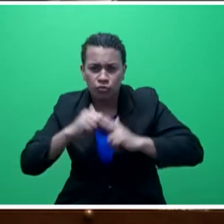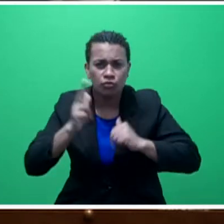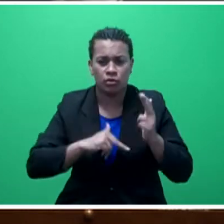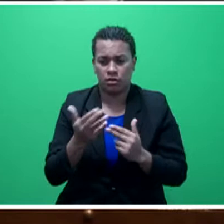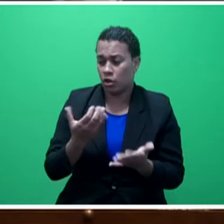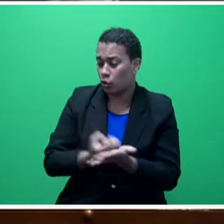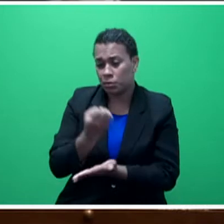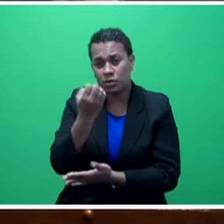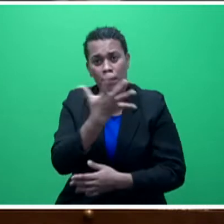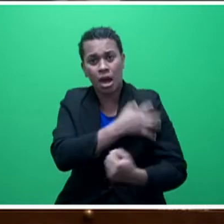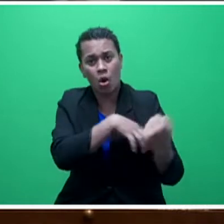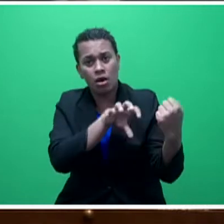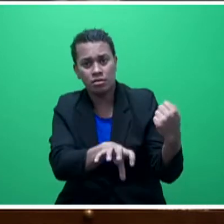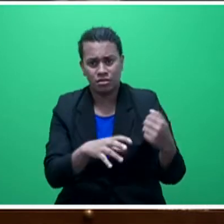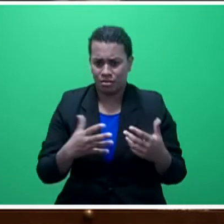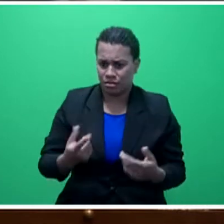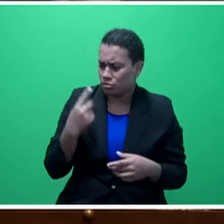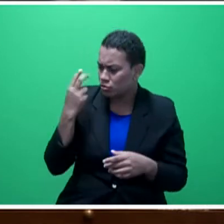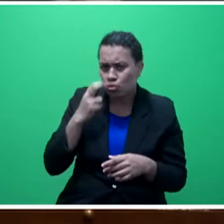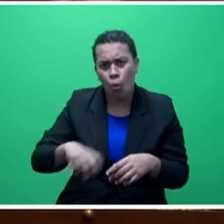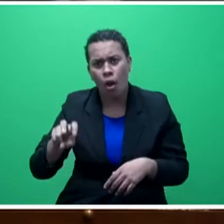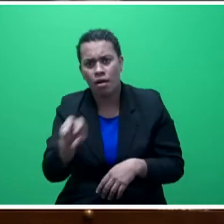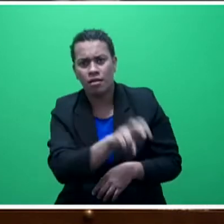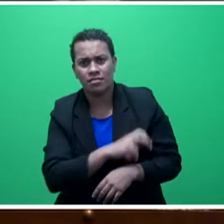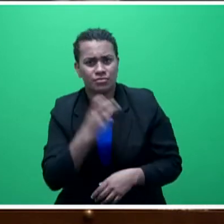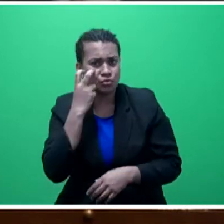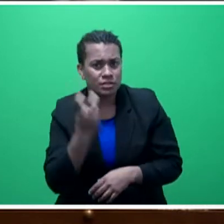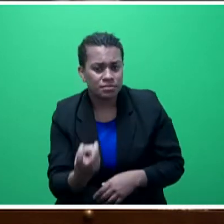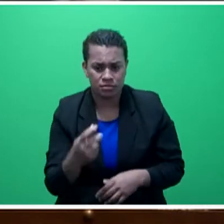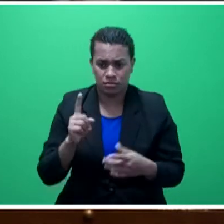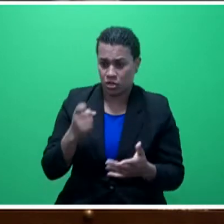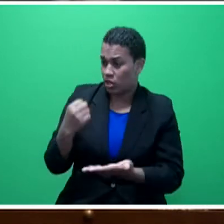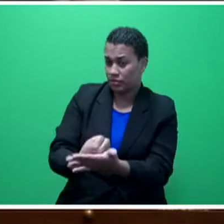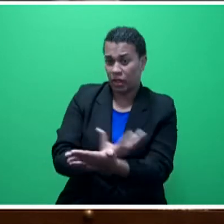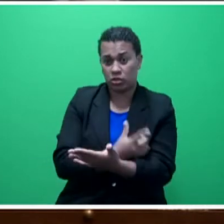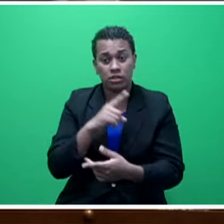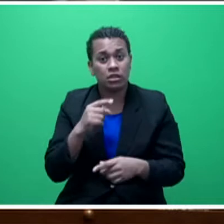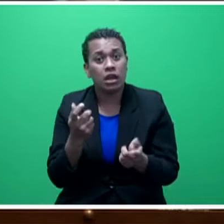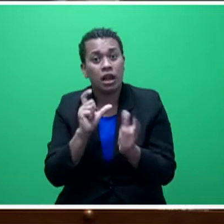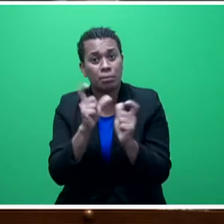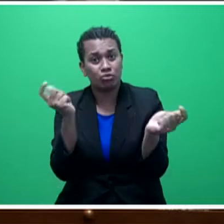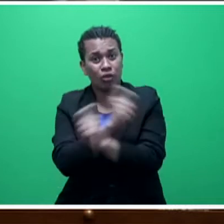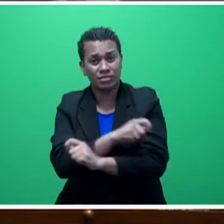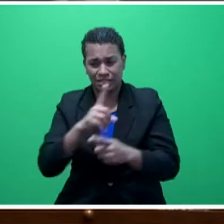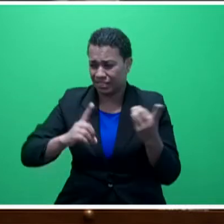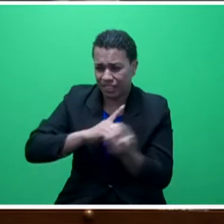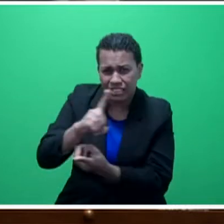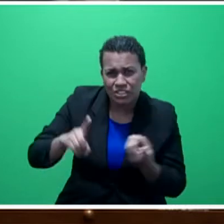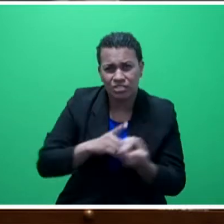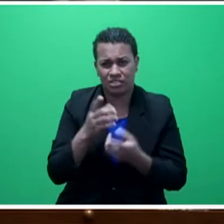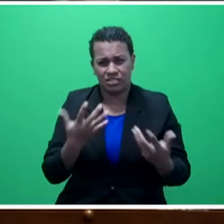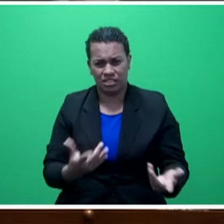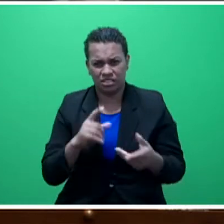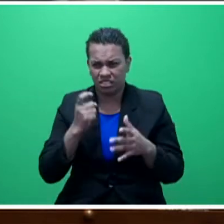programs, and transport services. In addition, the effects of climate change, such as natural disasters, food insecurity,